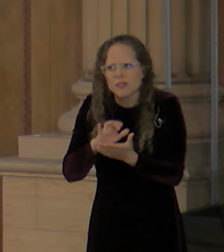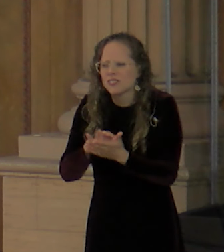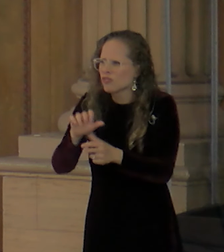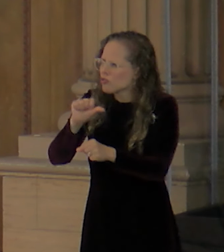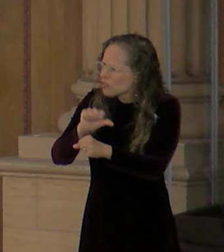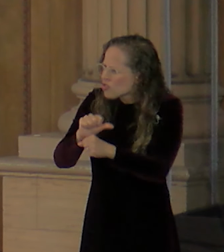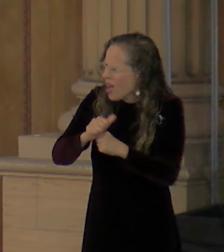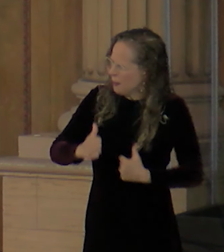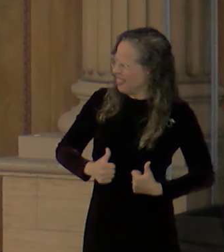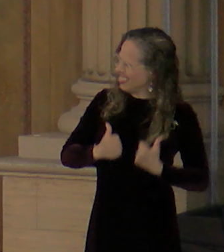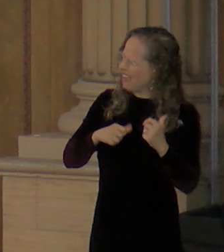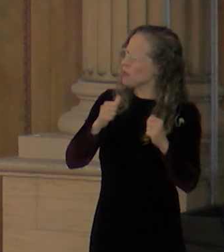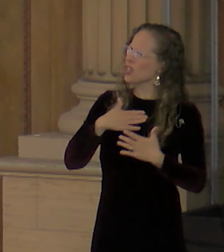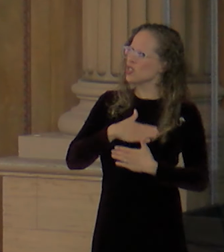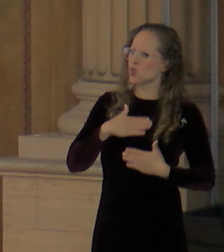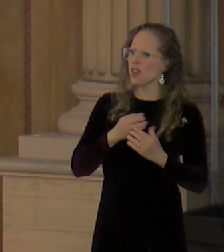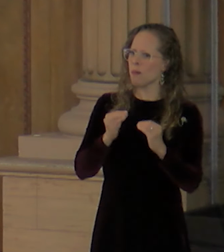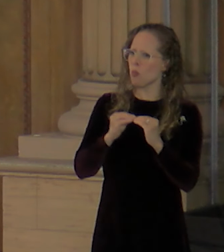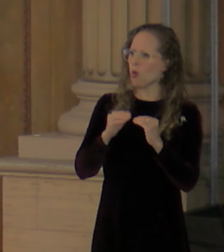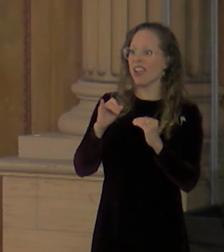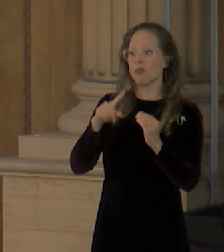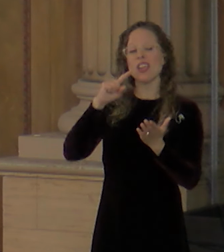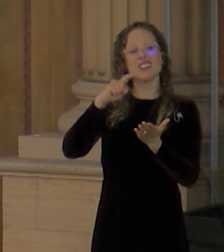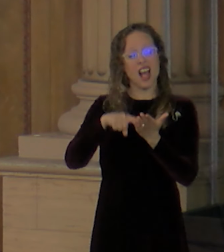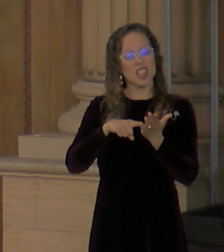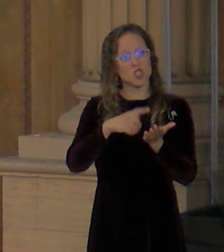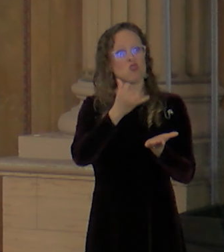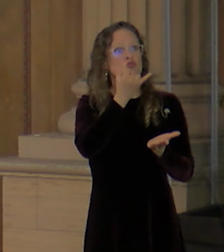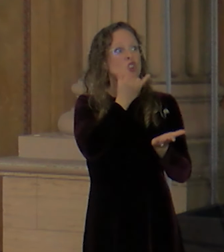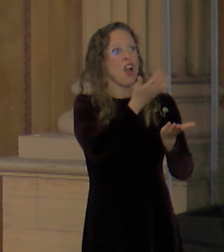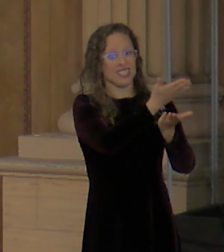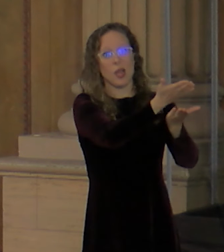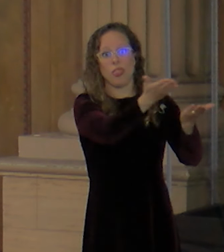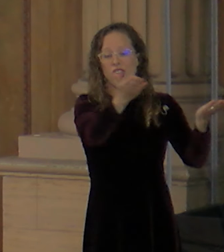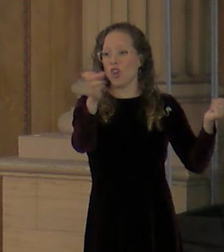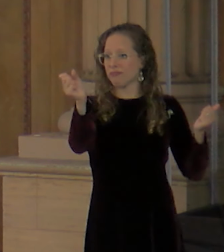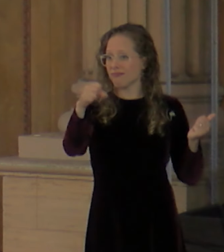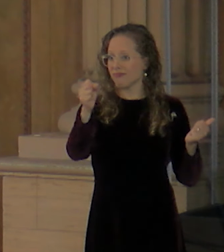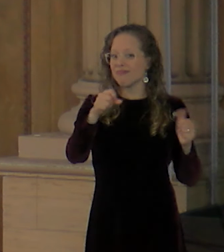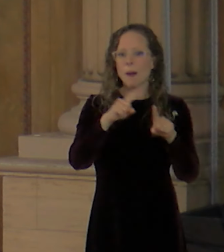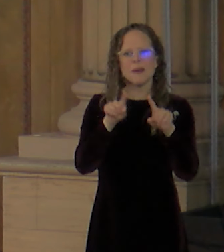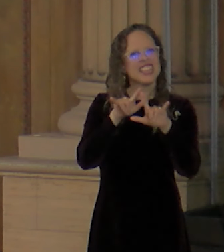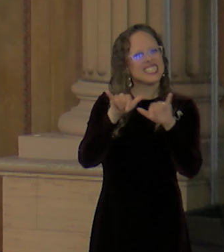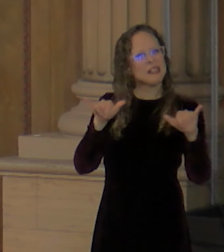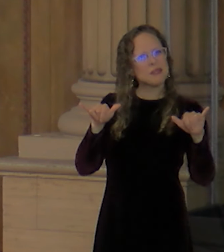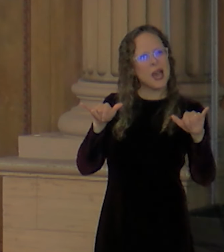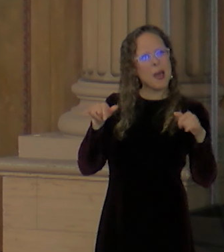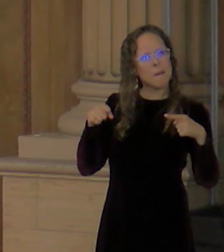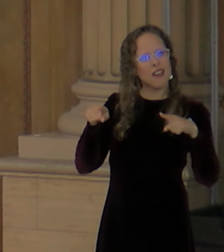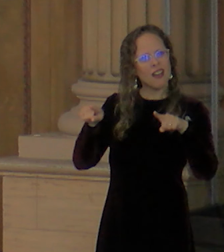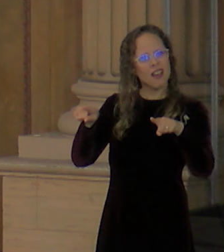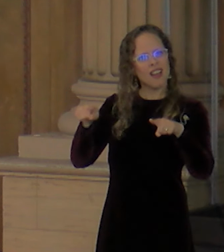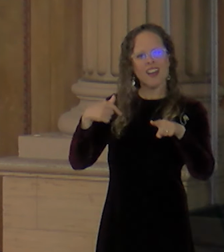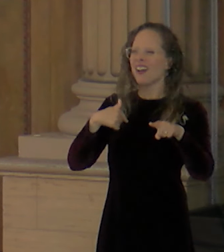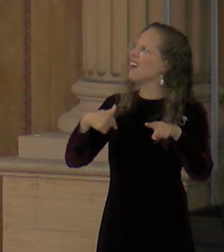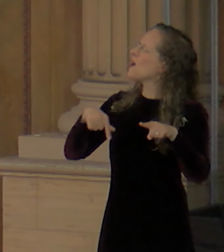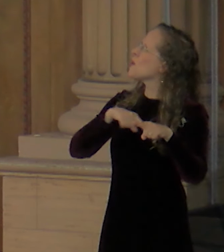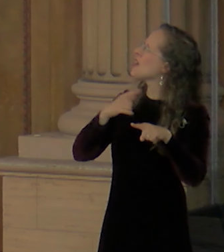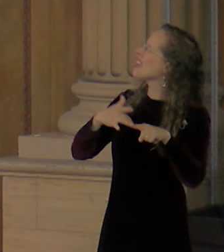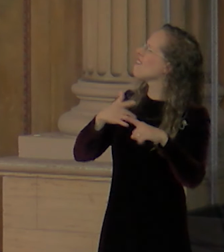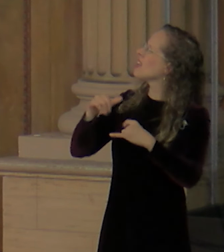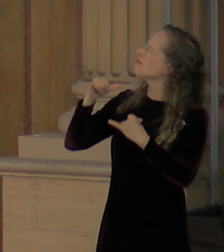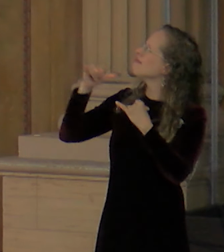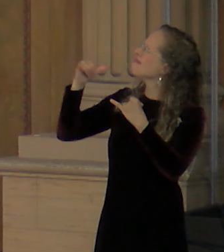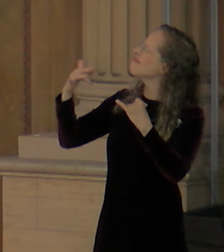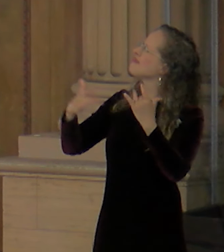had to deny that wrong exists, we know it's there, but also we shared God's jovial and peaceful attitude toward the world that he